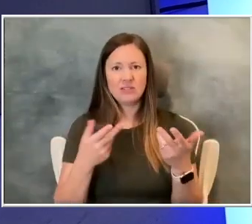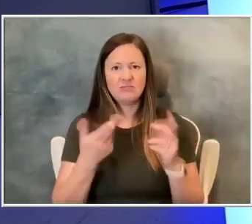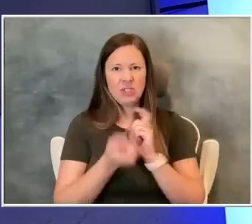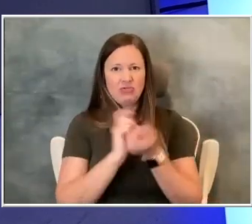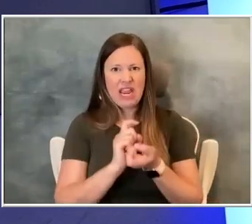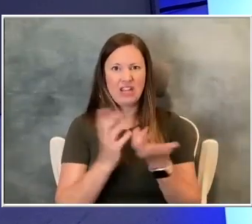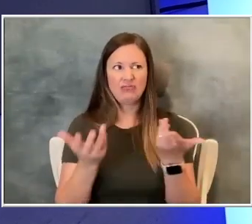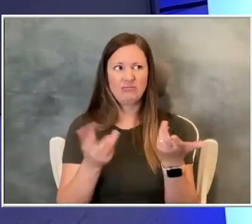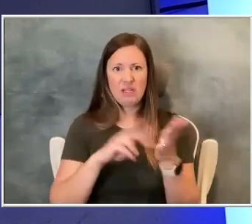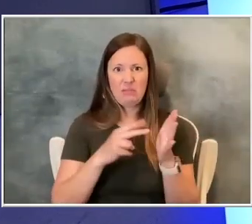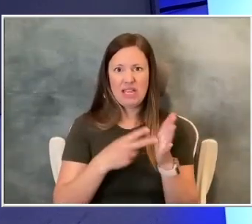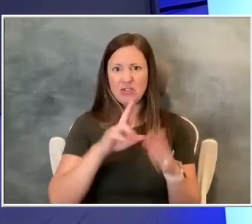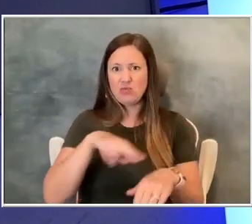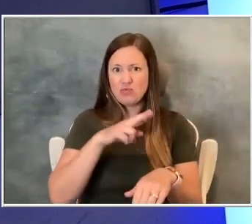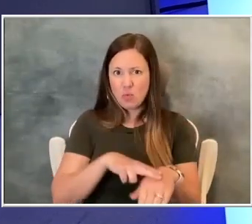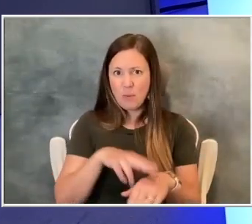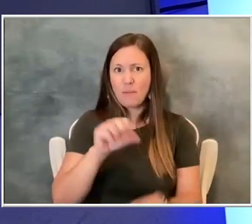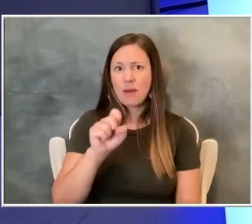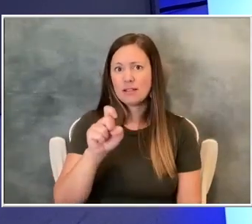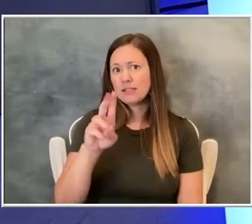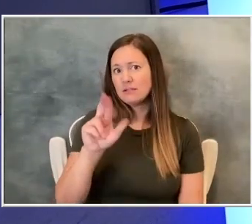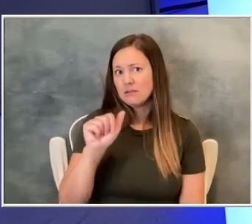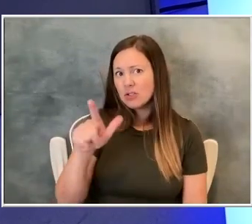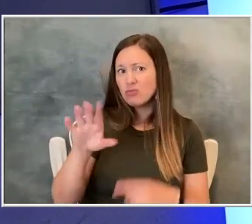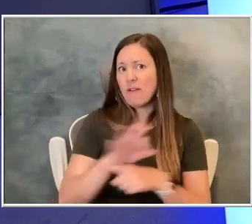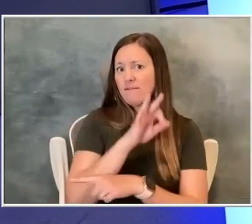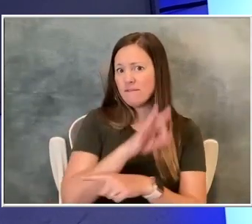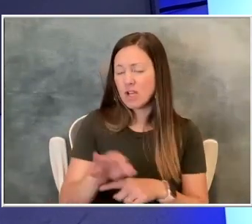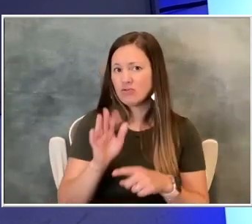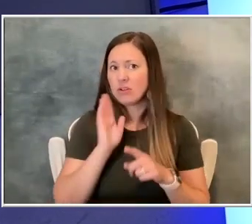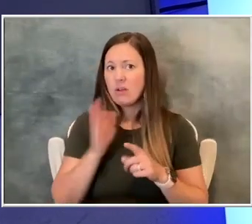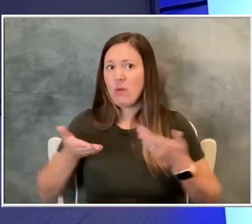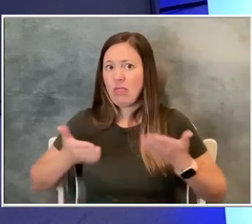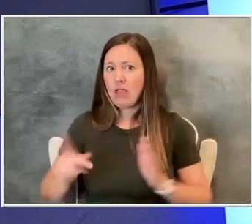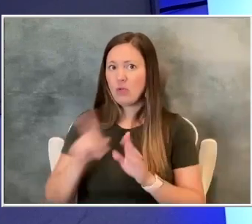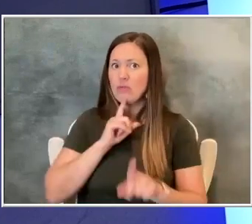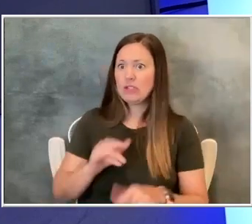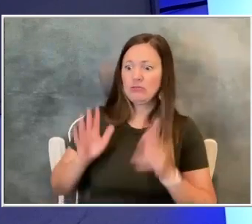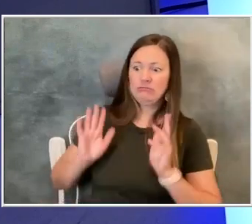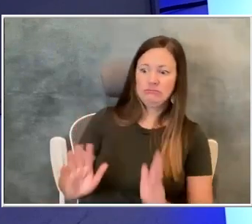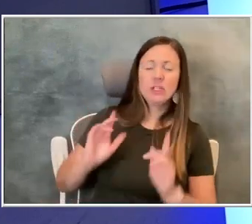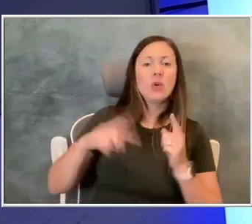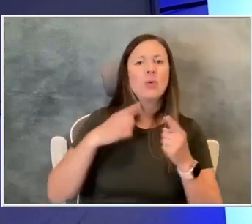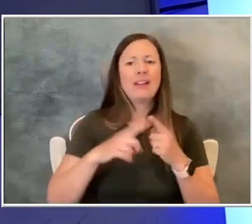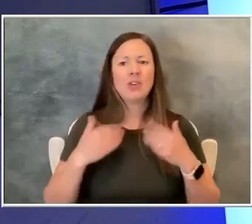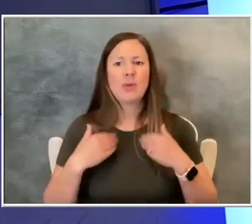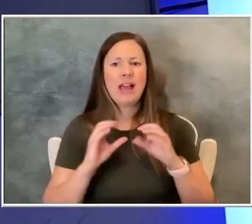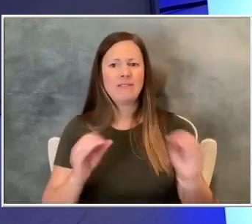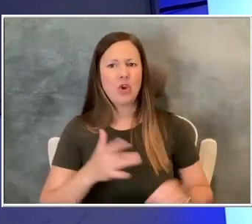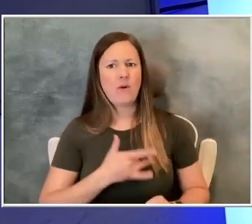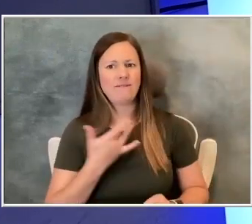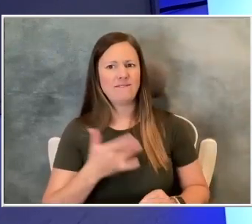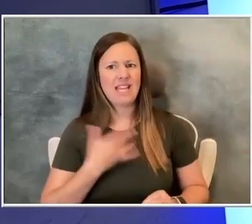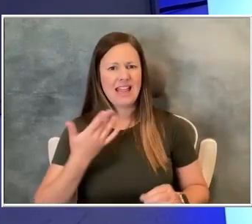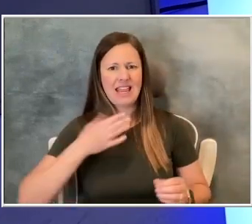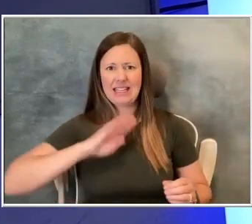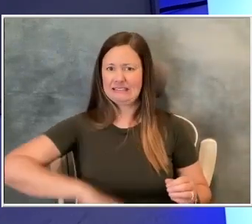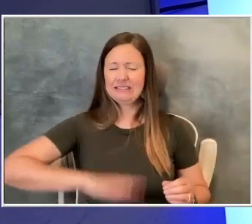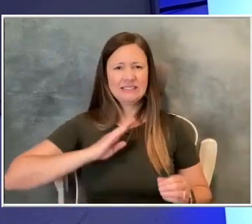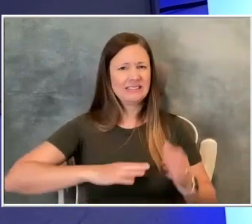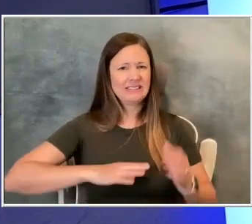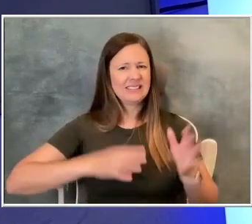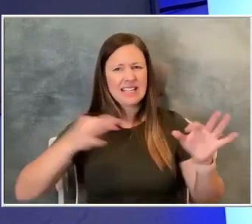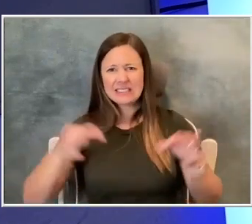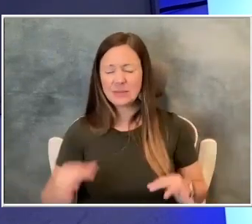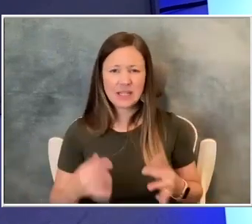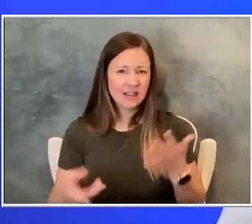let you kind of take it away on this, because I think you know what we mean. Sure. And when you have no feeling, That's right. Explain it to us. Okay.